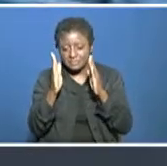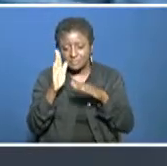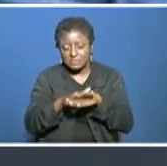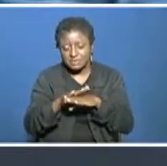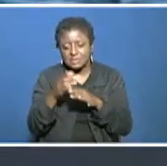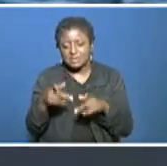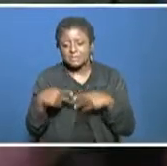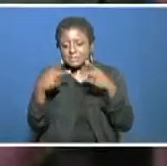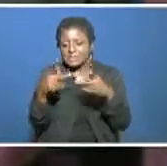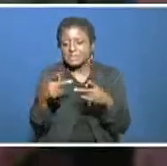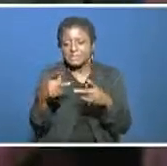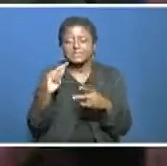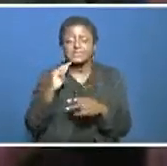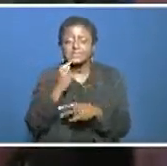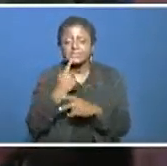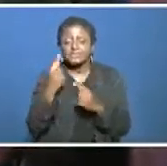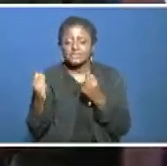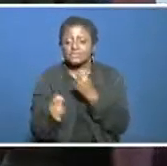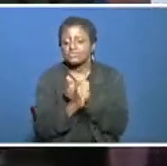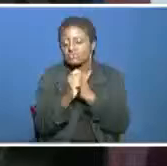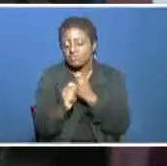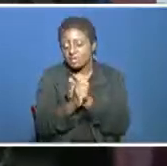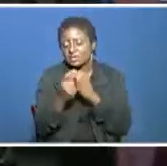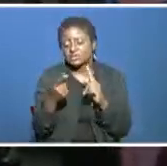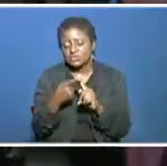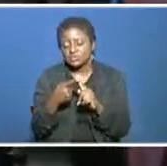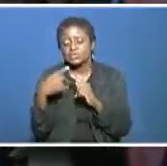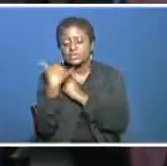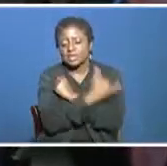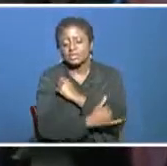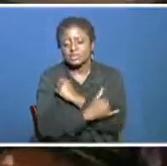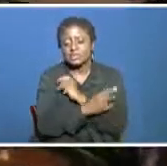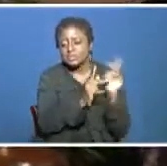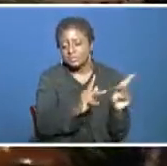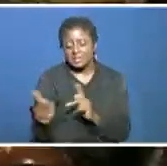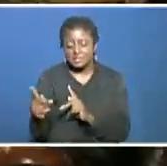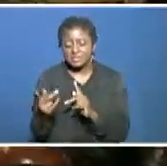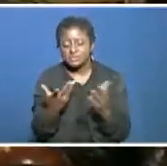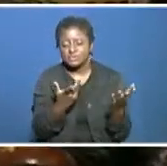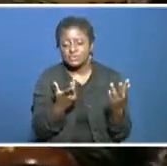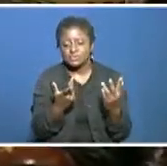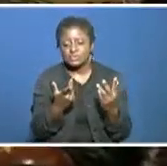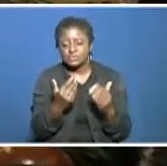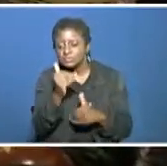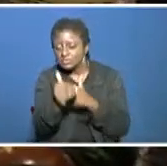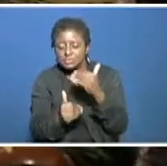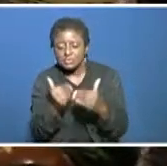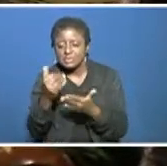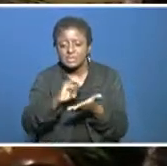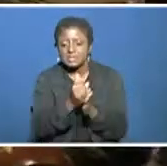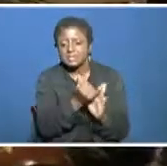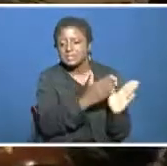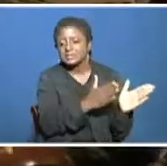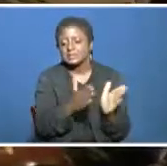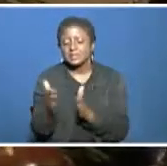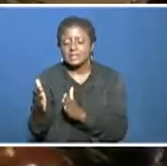to our country. The Prime Minister is hoping to carry out these plans in earnest. National development, he says, requires the participation